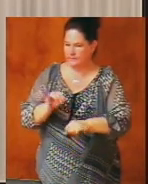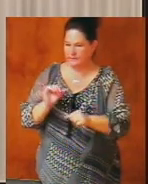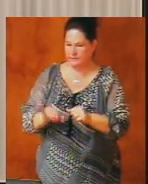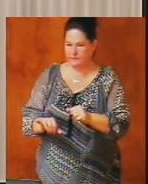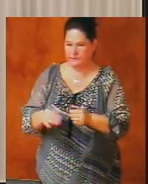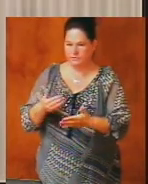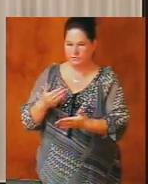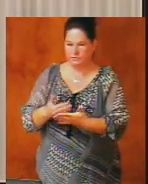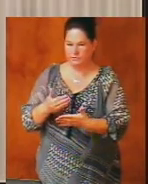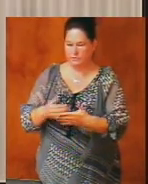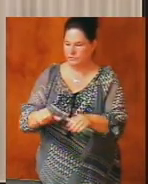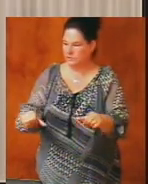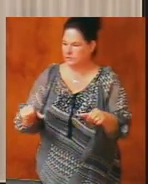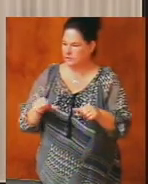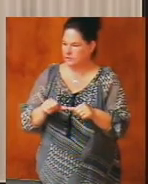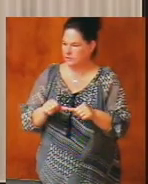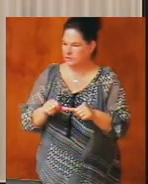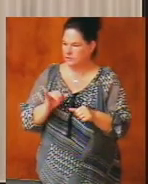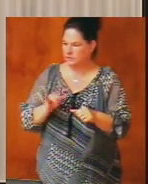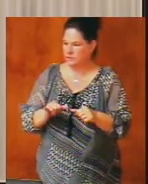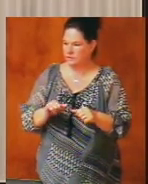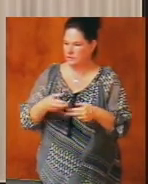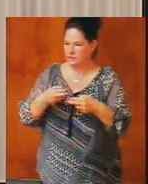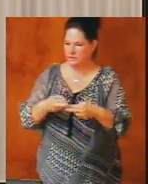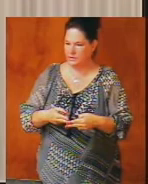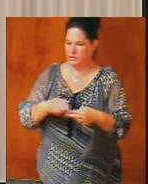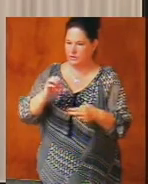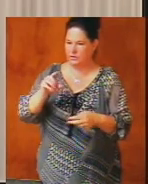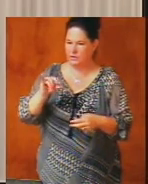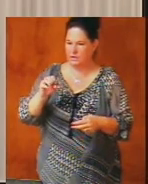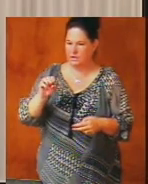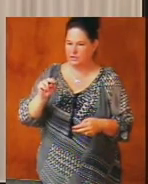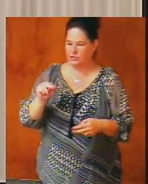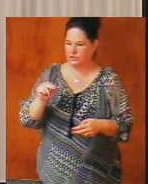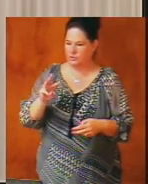area that was known as Colossian wool.